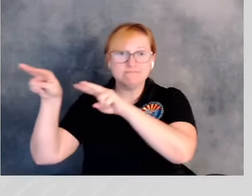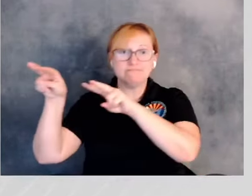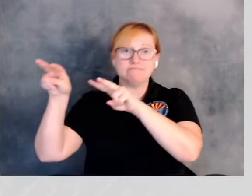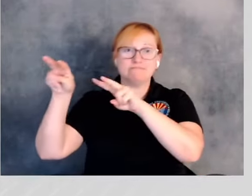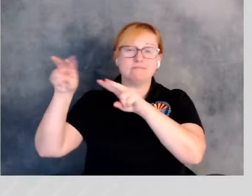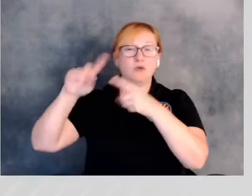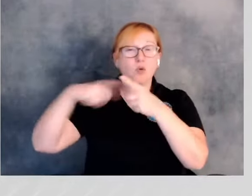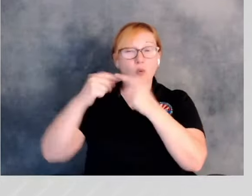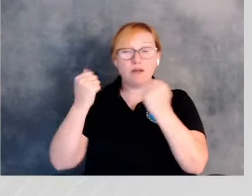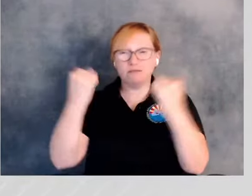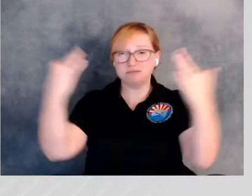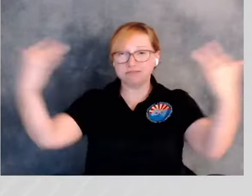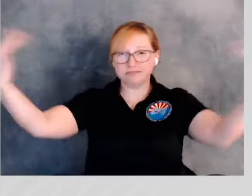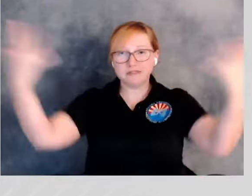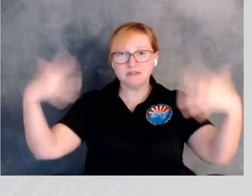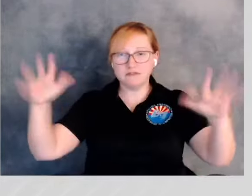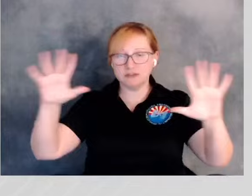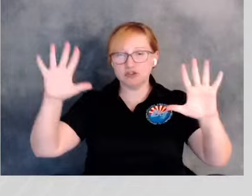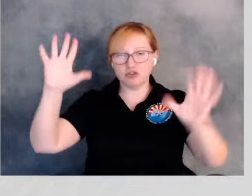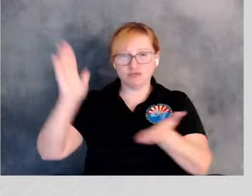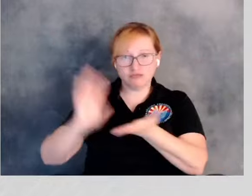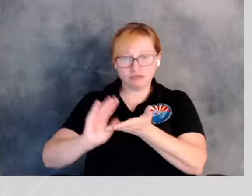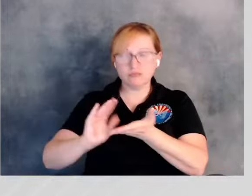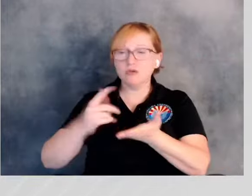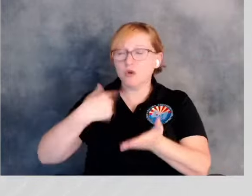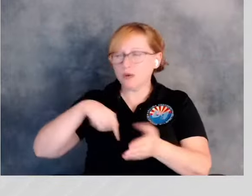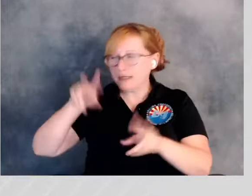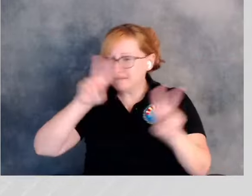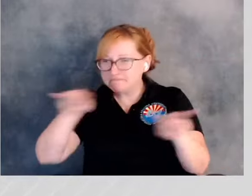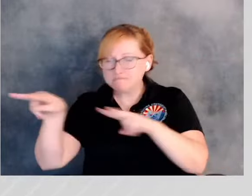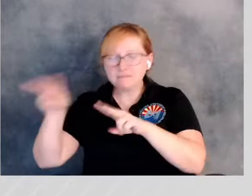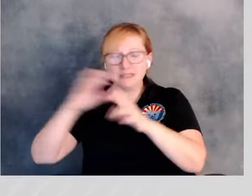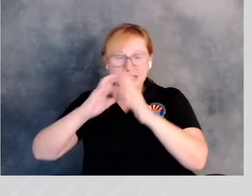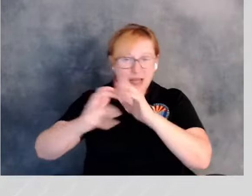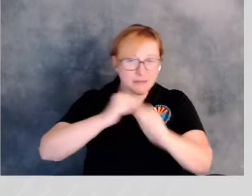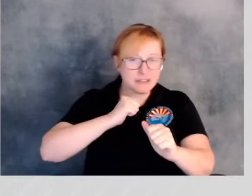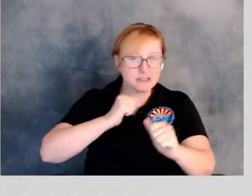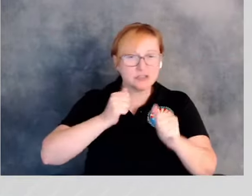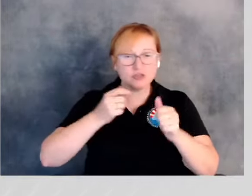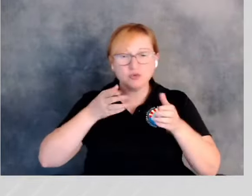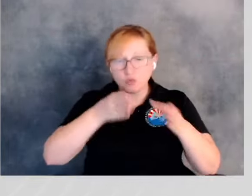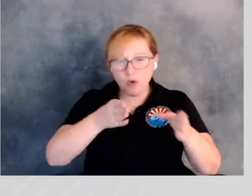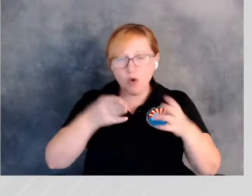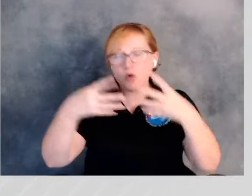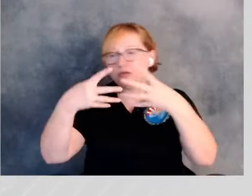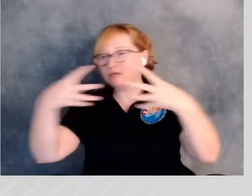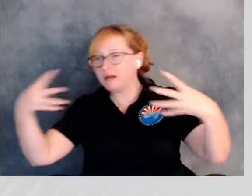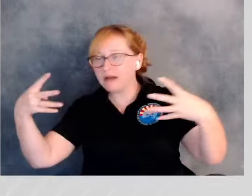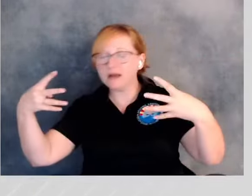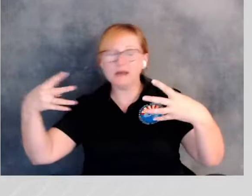lessen, we're able to get in and start looking at where we've damaged roads, fences, water